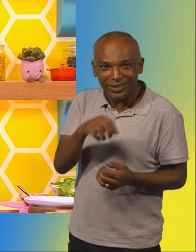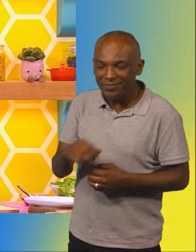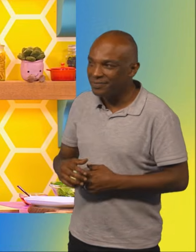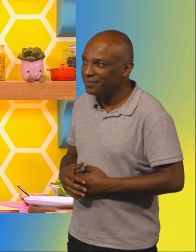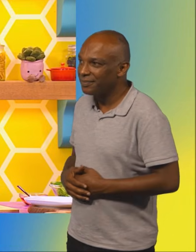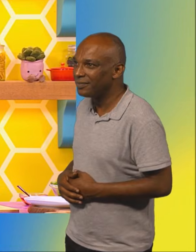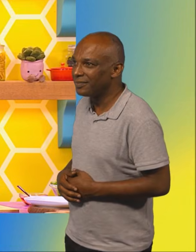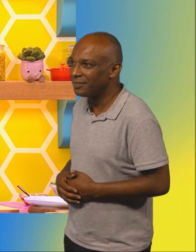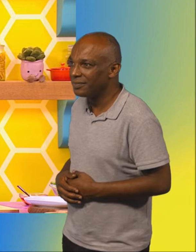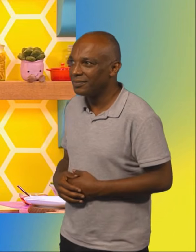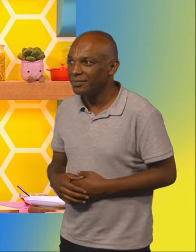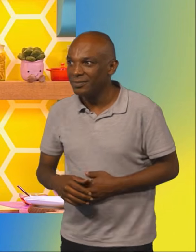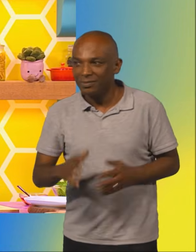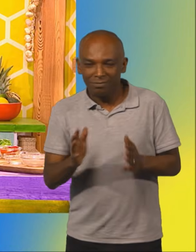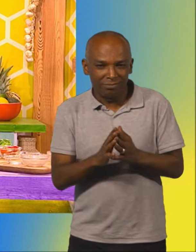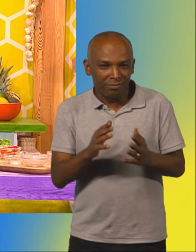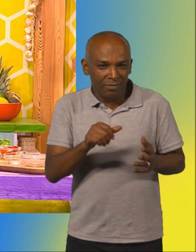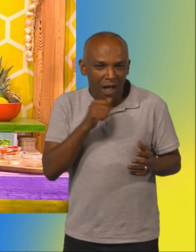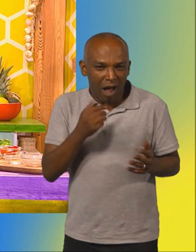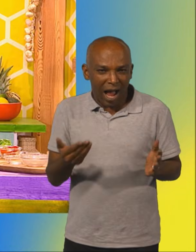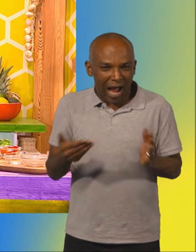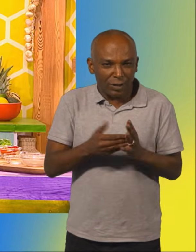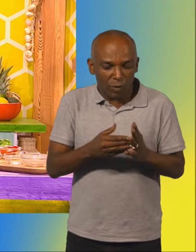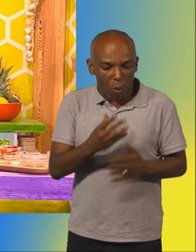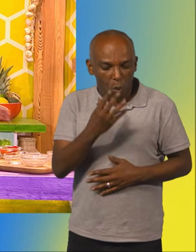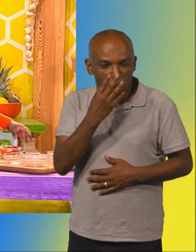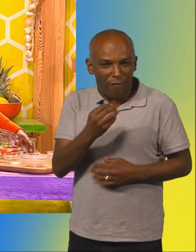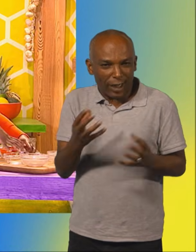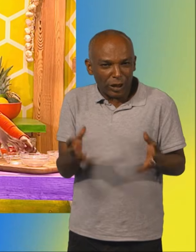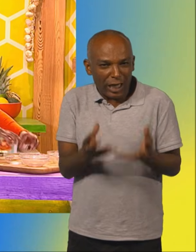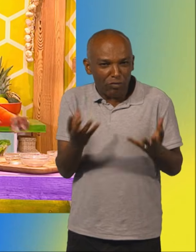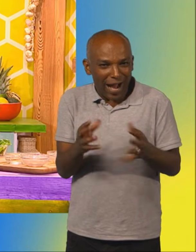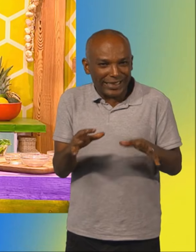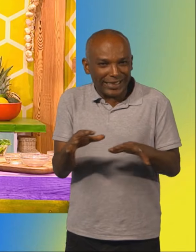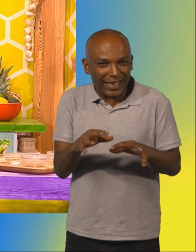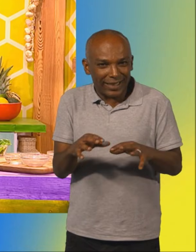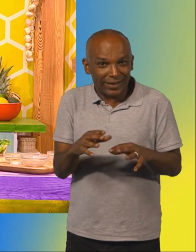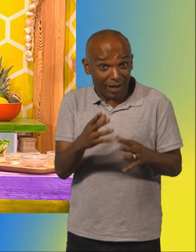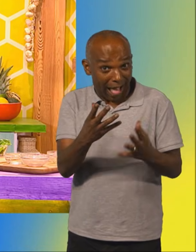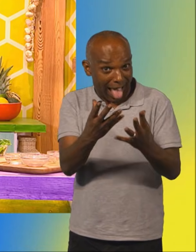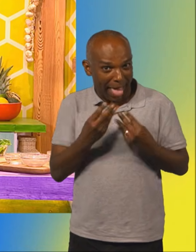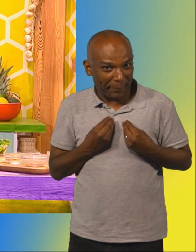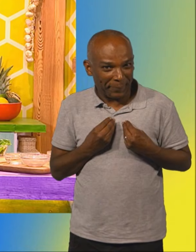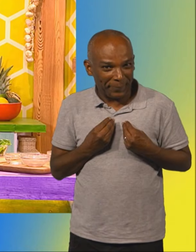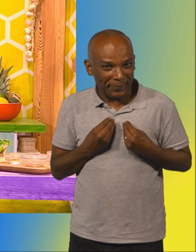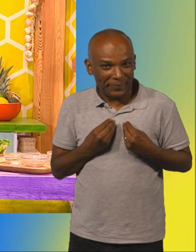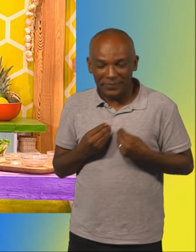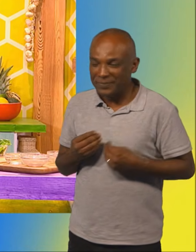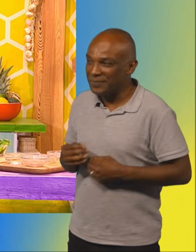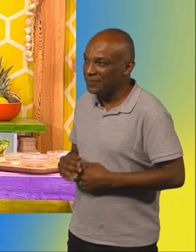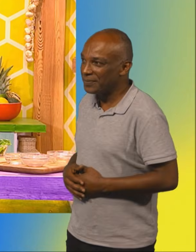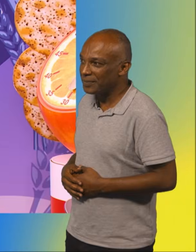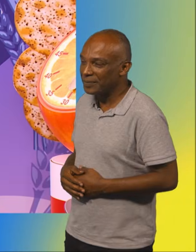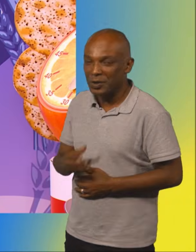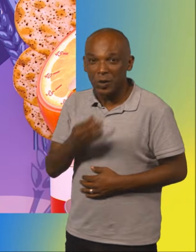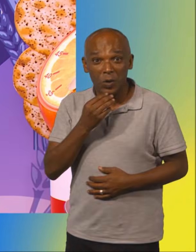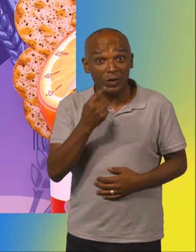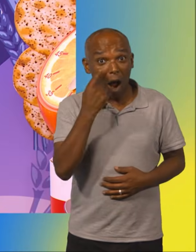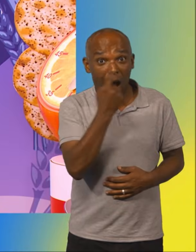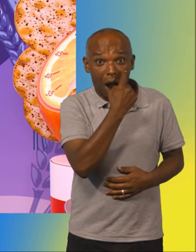Let's make some wolfy decorations. Can you help me, Small? I need you to make some eyes for the wolf using cherry tomatoes and black